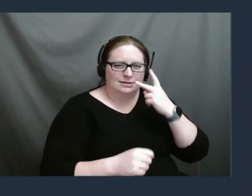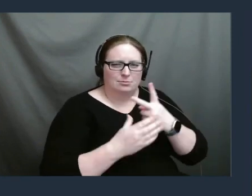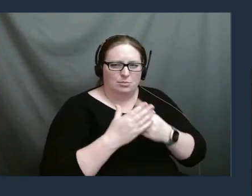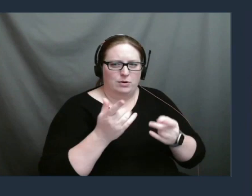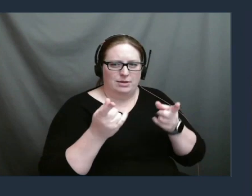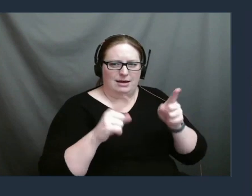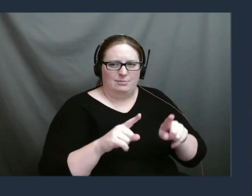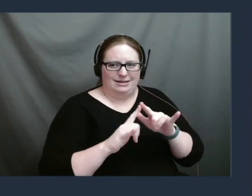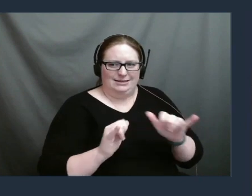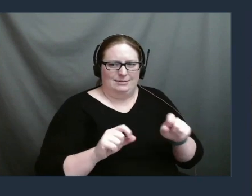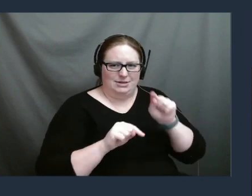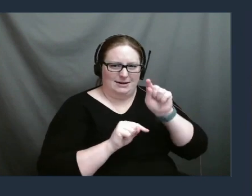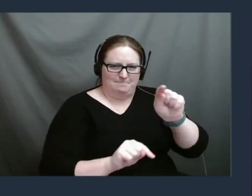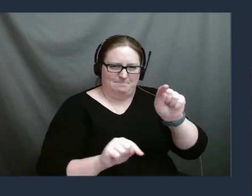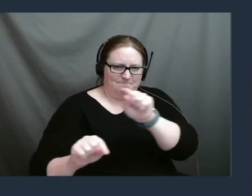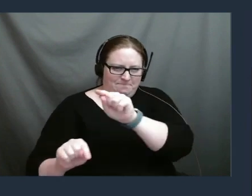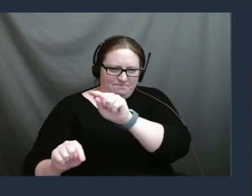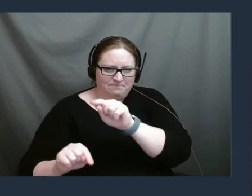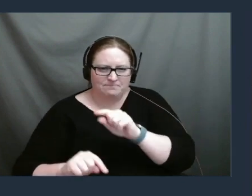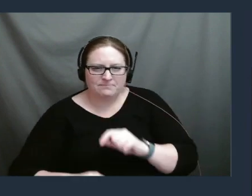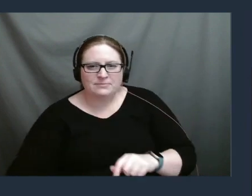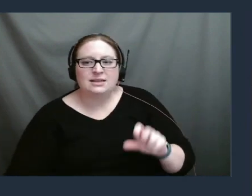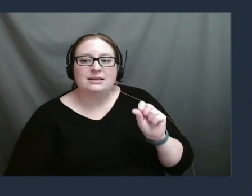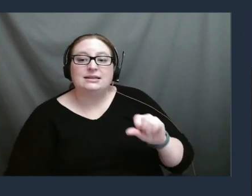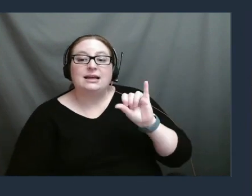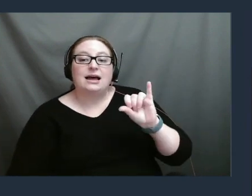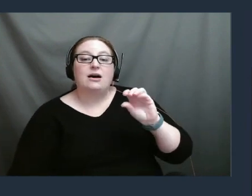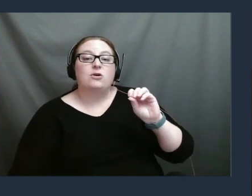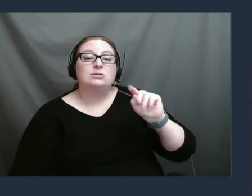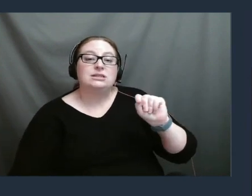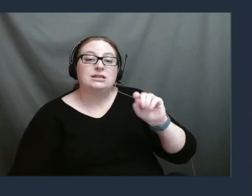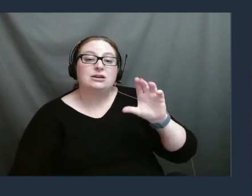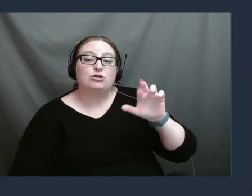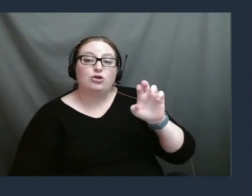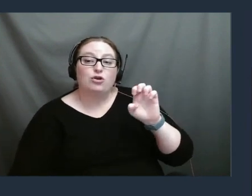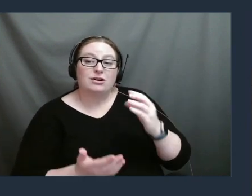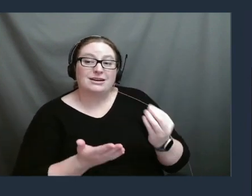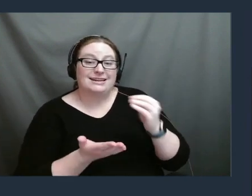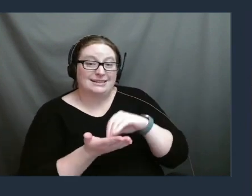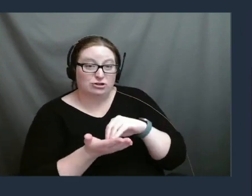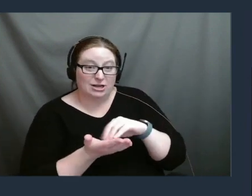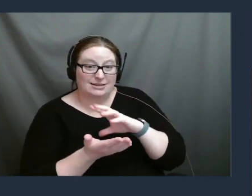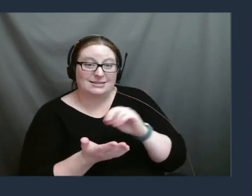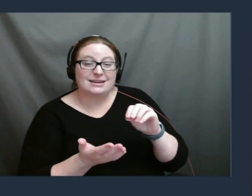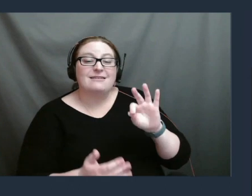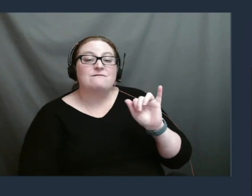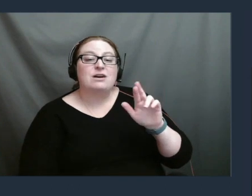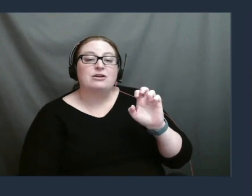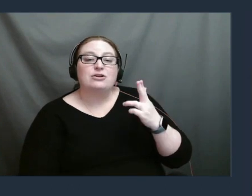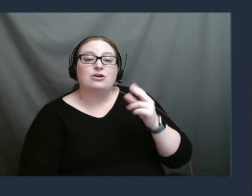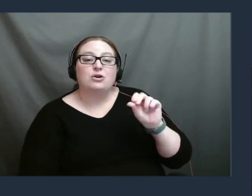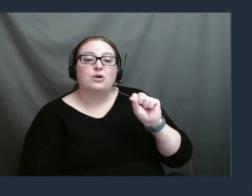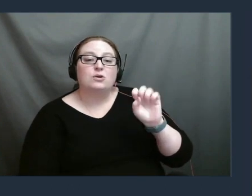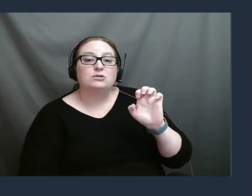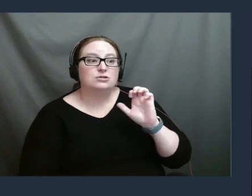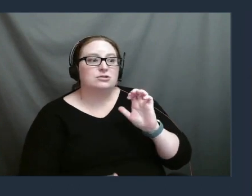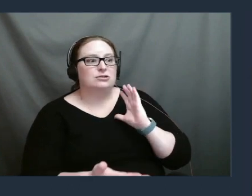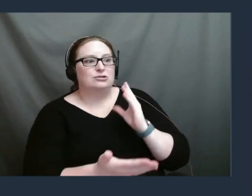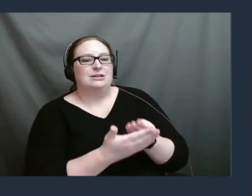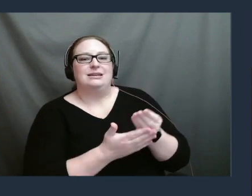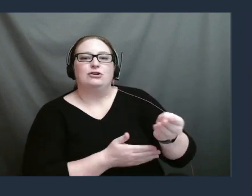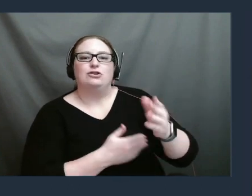You can use IoT core ingest, IoT core for your ingest, and Firehose to deliver all of your records to the data lake like